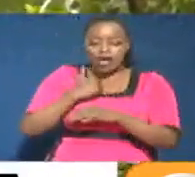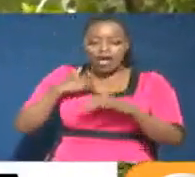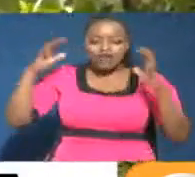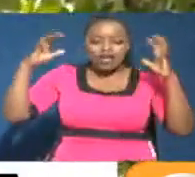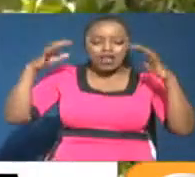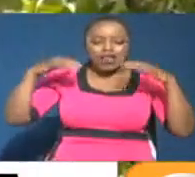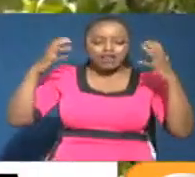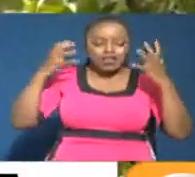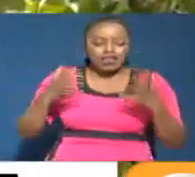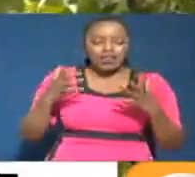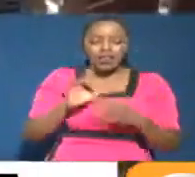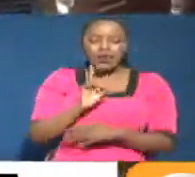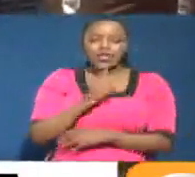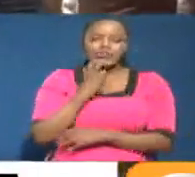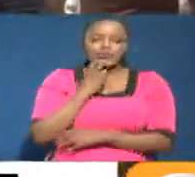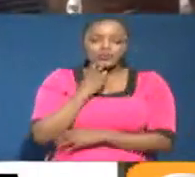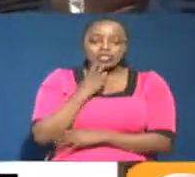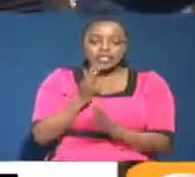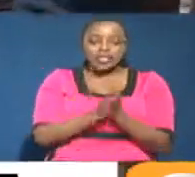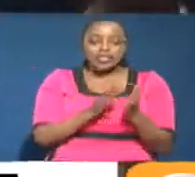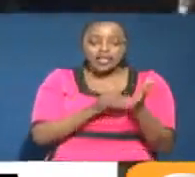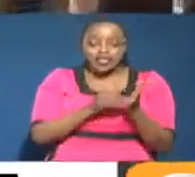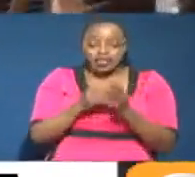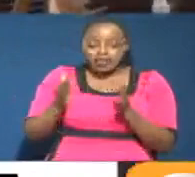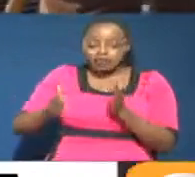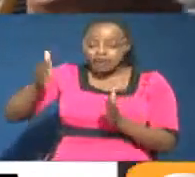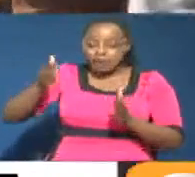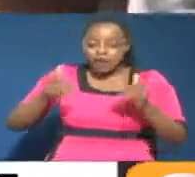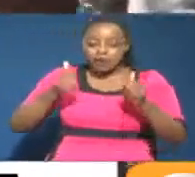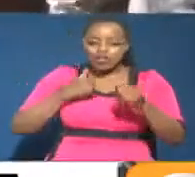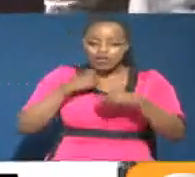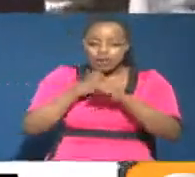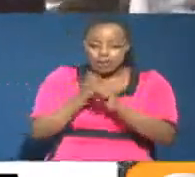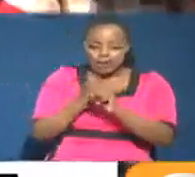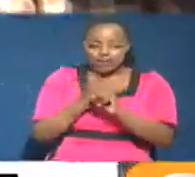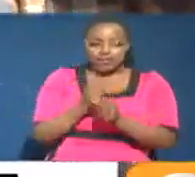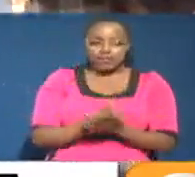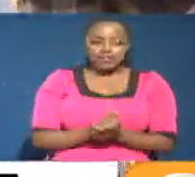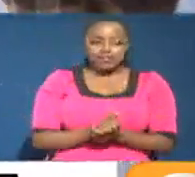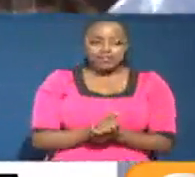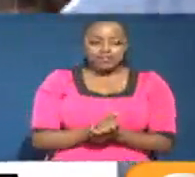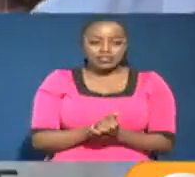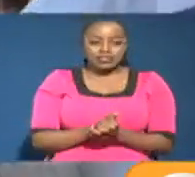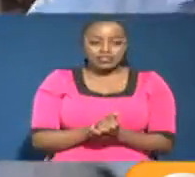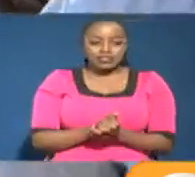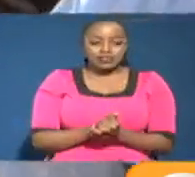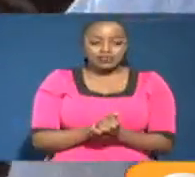that pounded this area on Tuesday, weakening the walls of the mine that are carved out of sand. Sababu hapa tunajenga shimo na